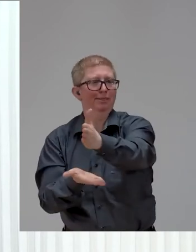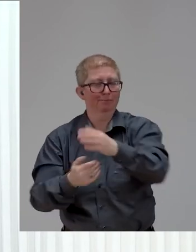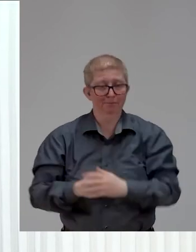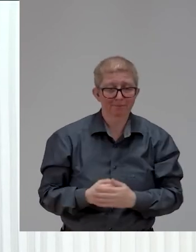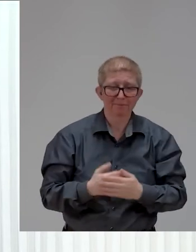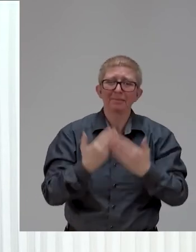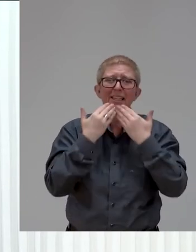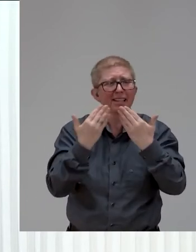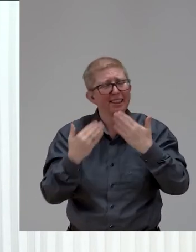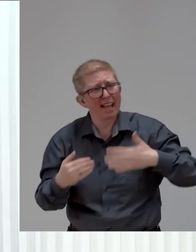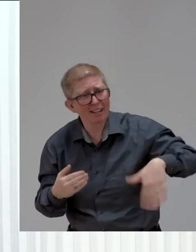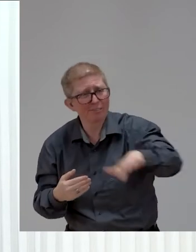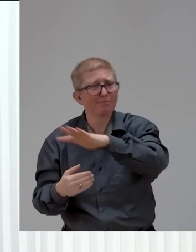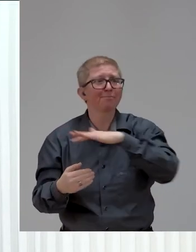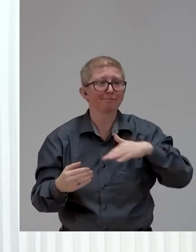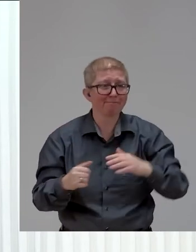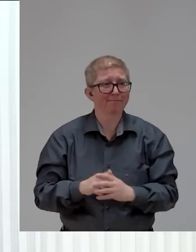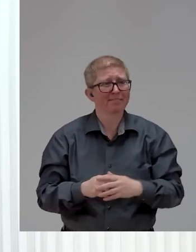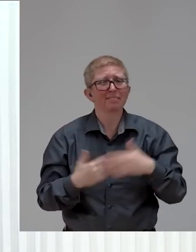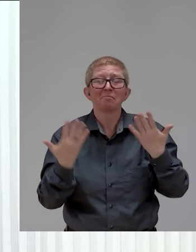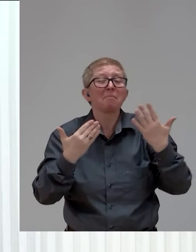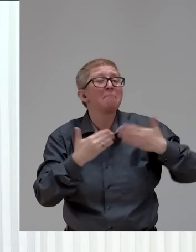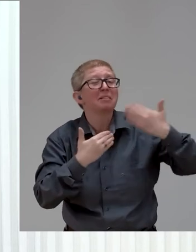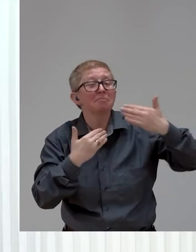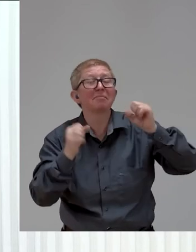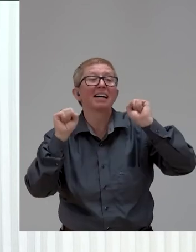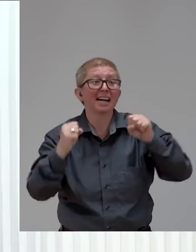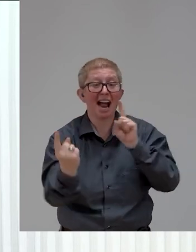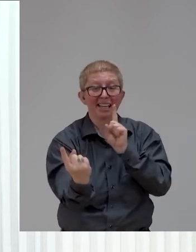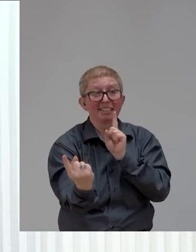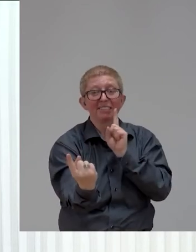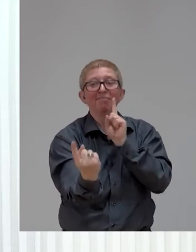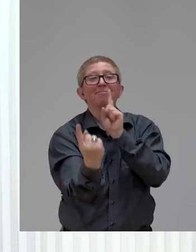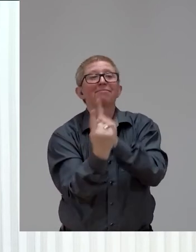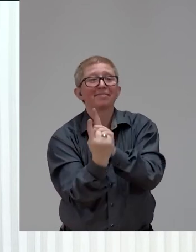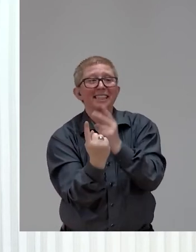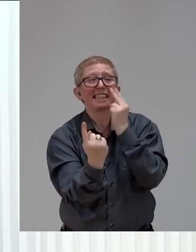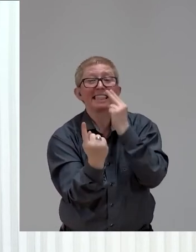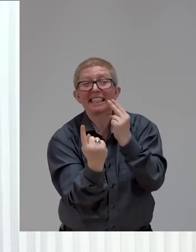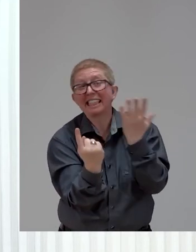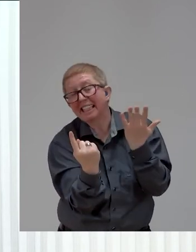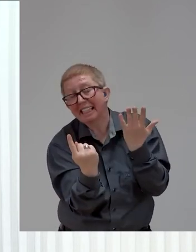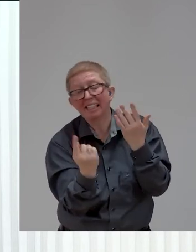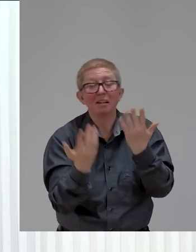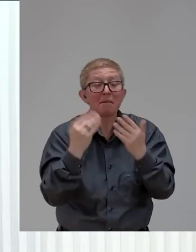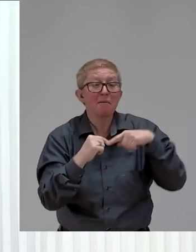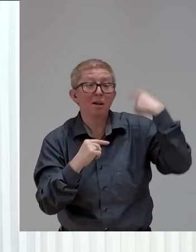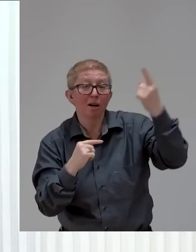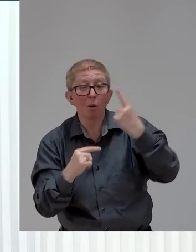to welcome you in person at the Vienna International Center for the next Zero Project Conference in 2022. Thank